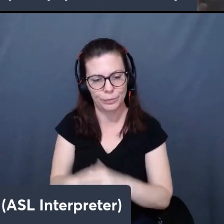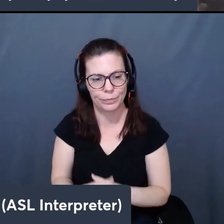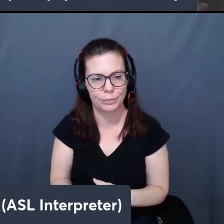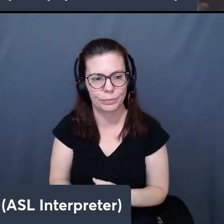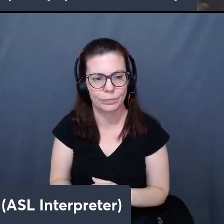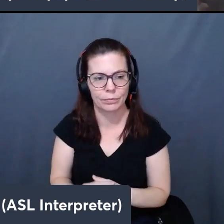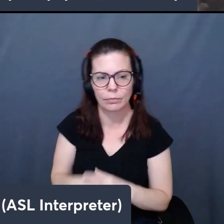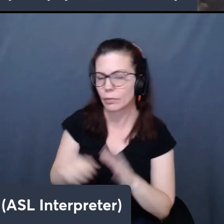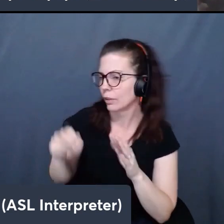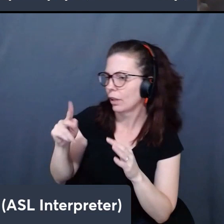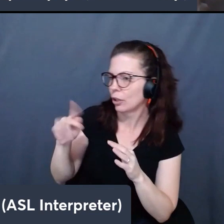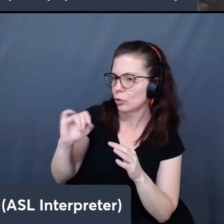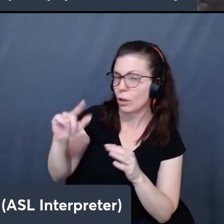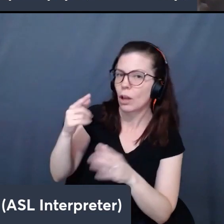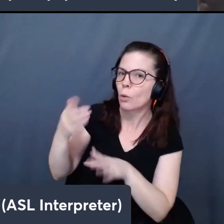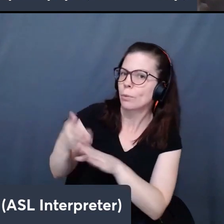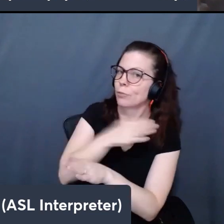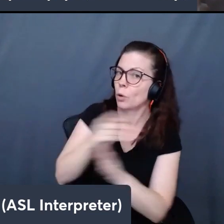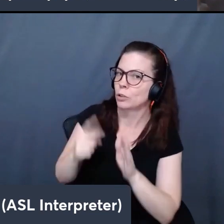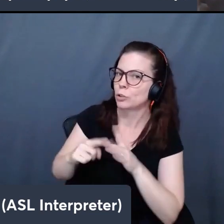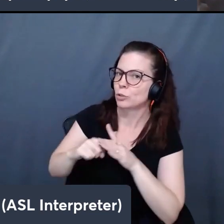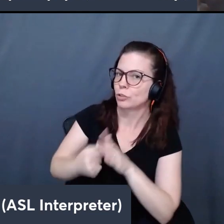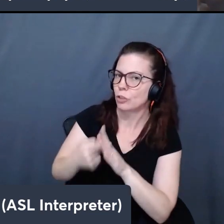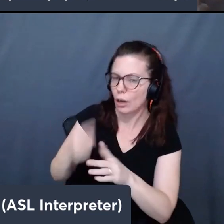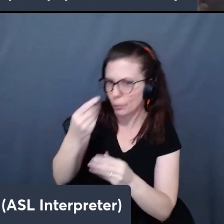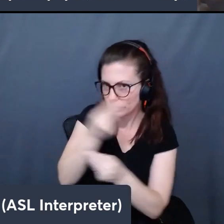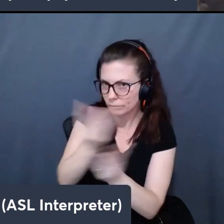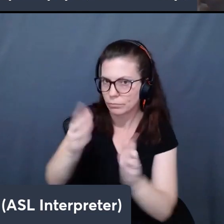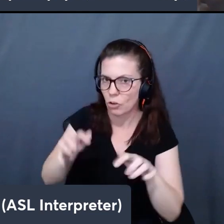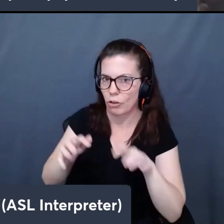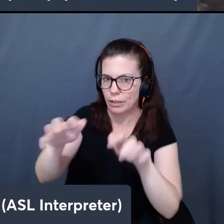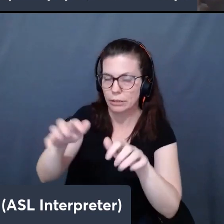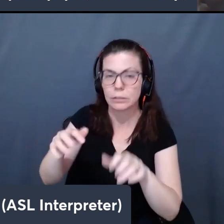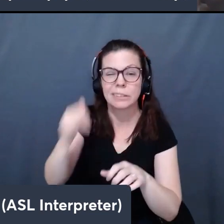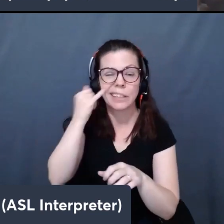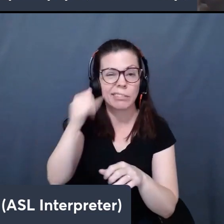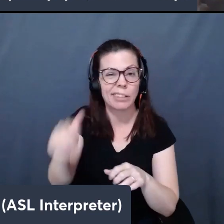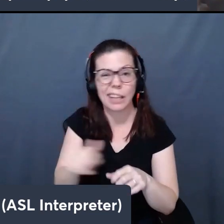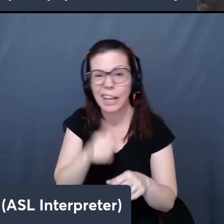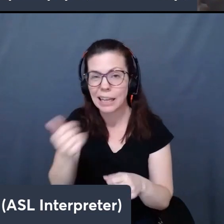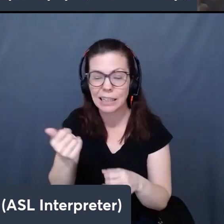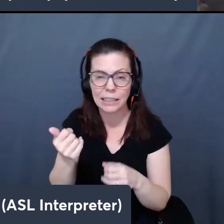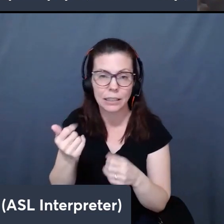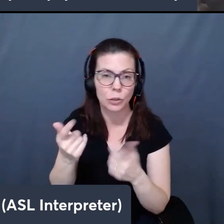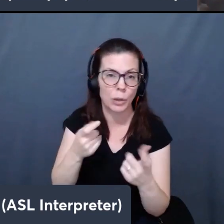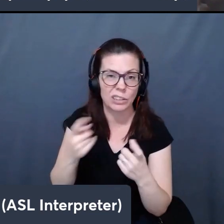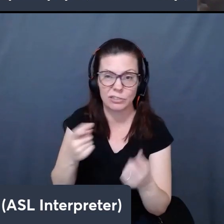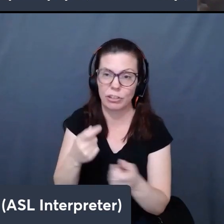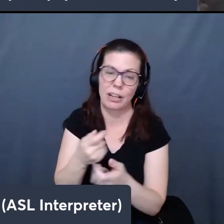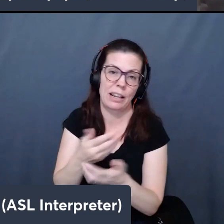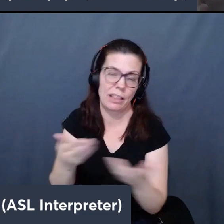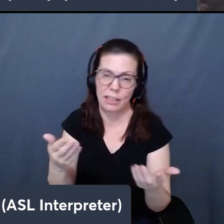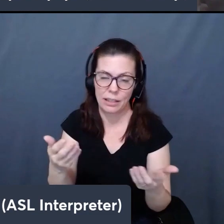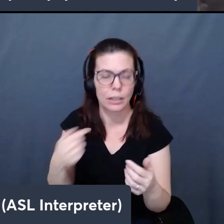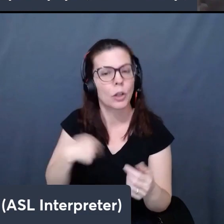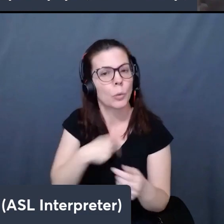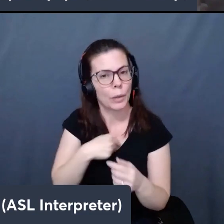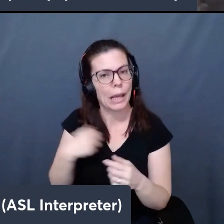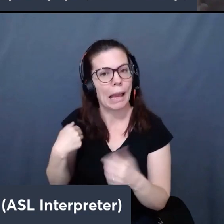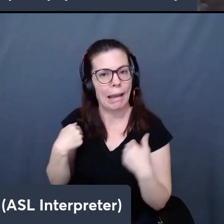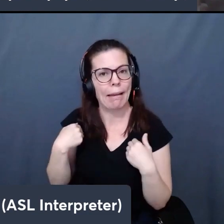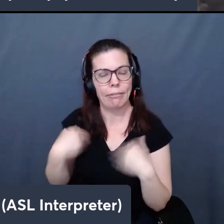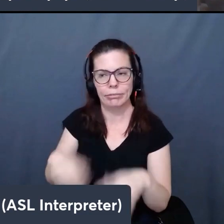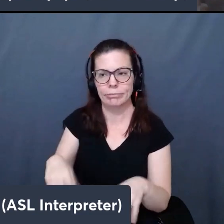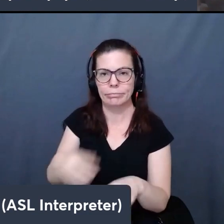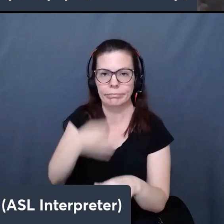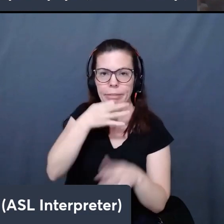Avinash, right before you begin the demo, I just want to let our audience know if you have any questions for anything, we have subject matter experts in the